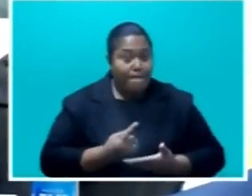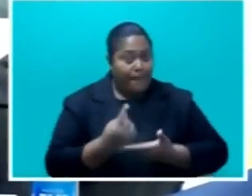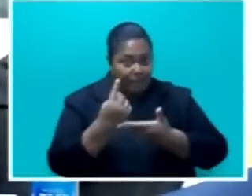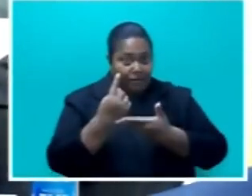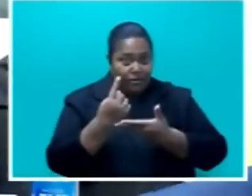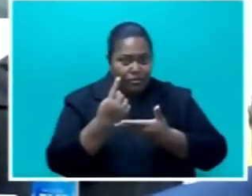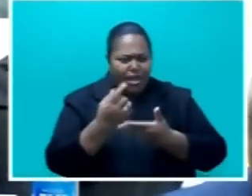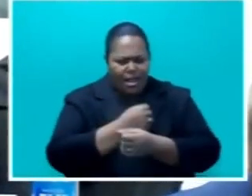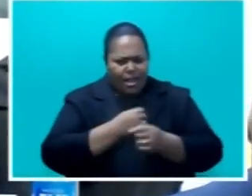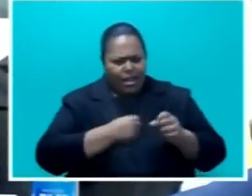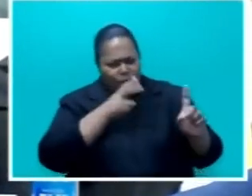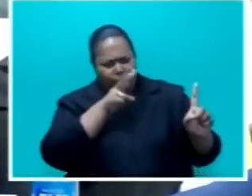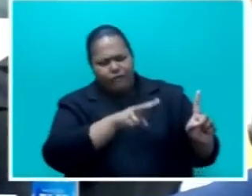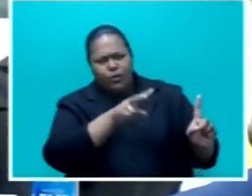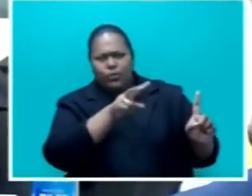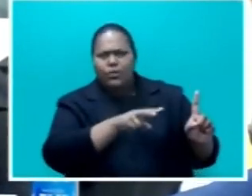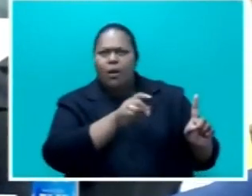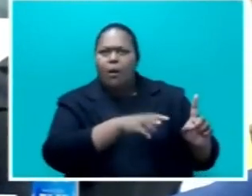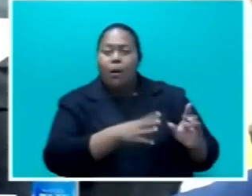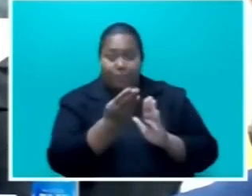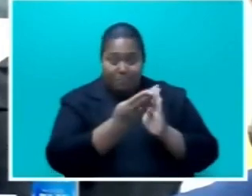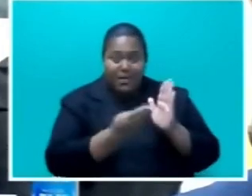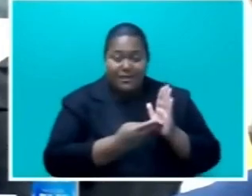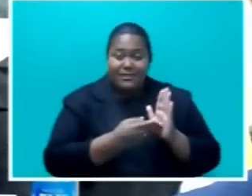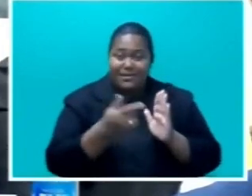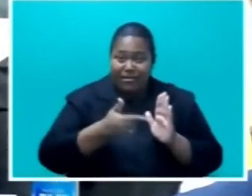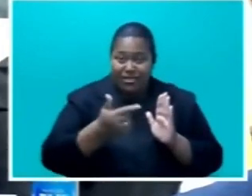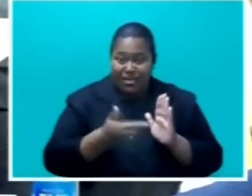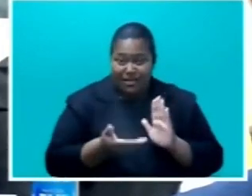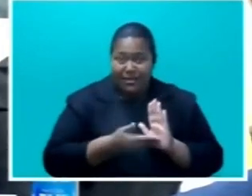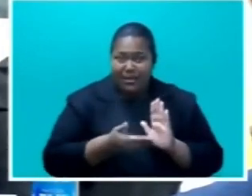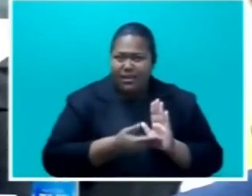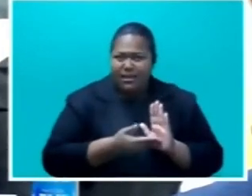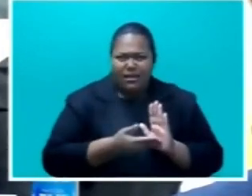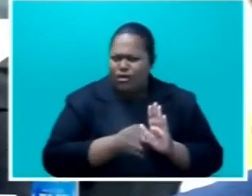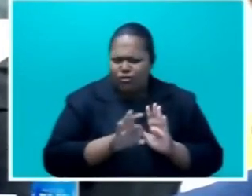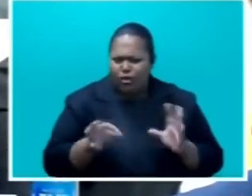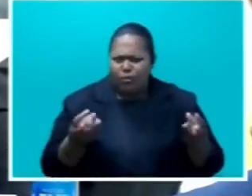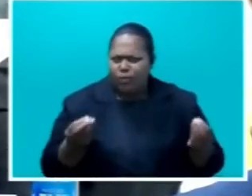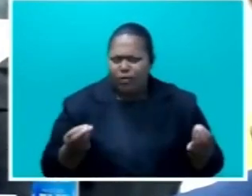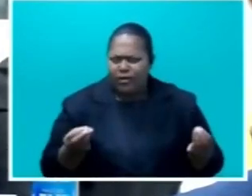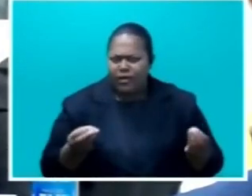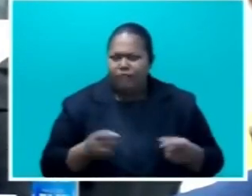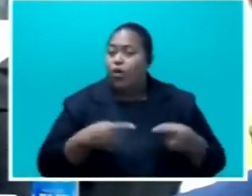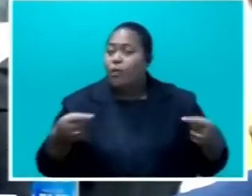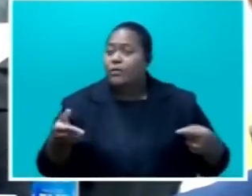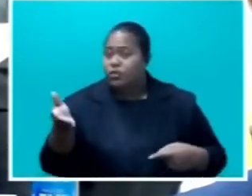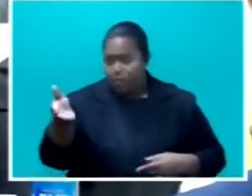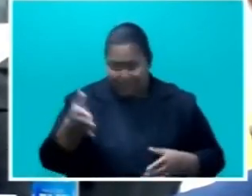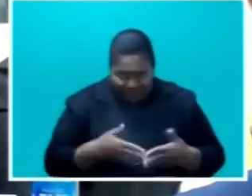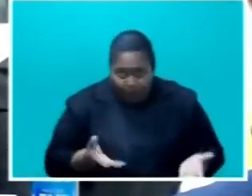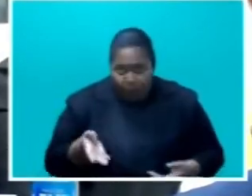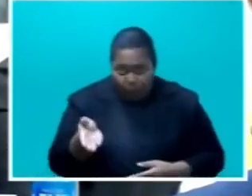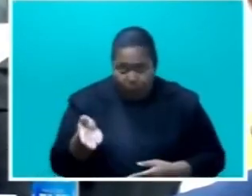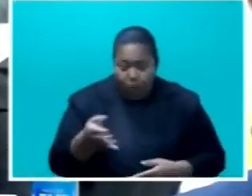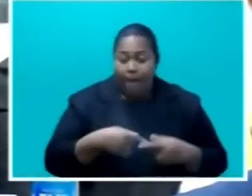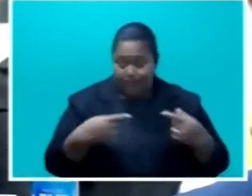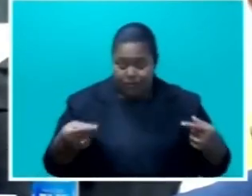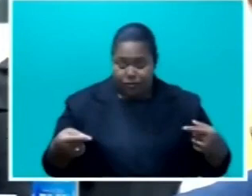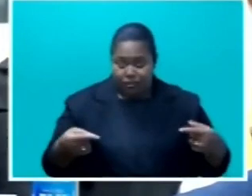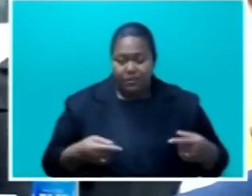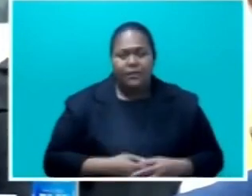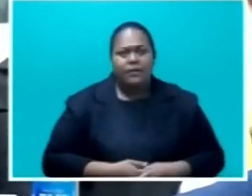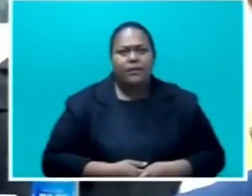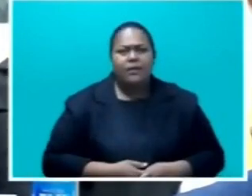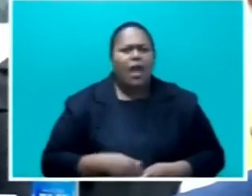Bill 17 as elected representatives of the people were meaningless to the opposition side now, and all those who